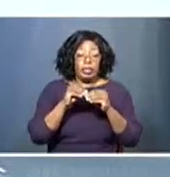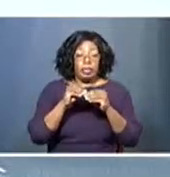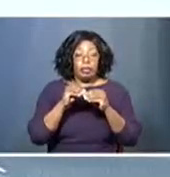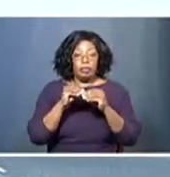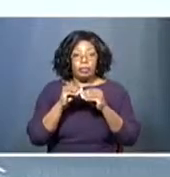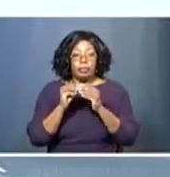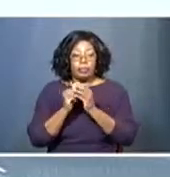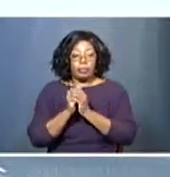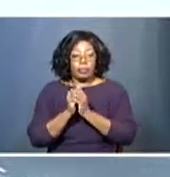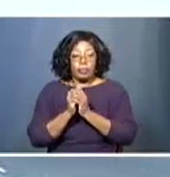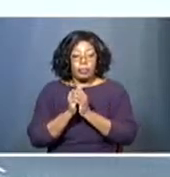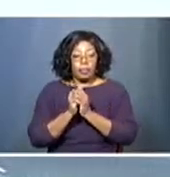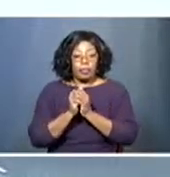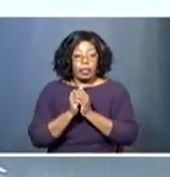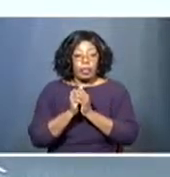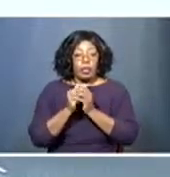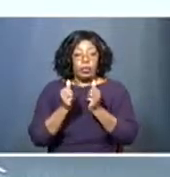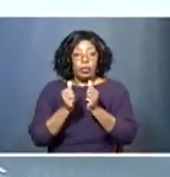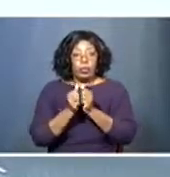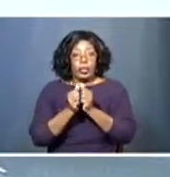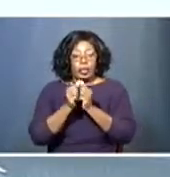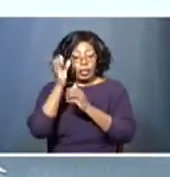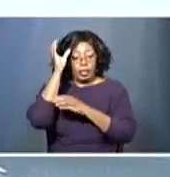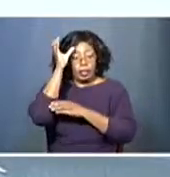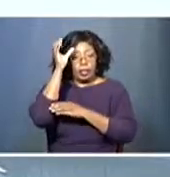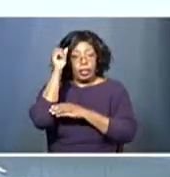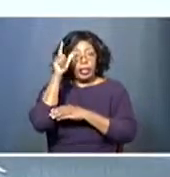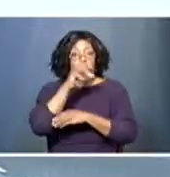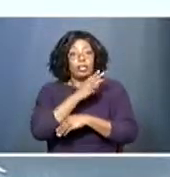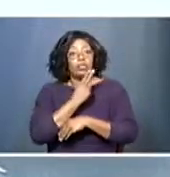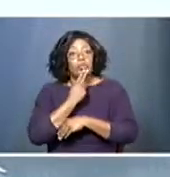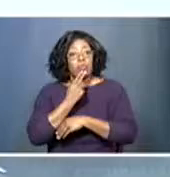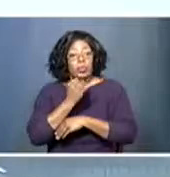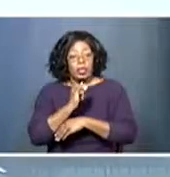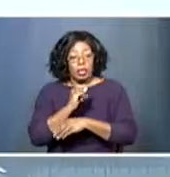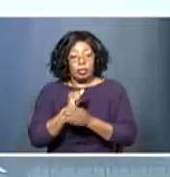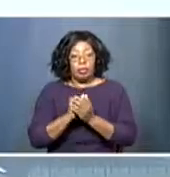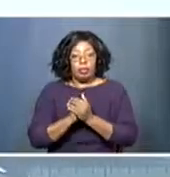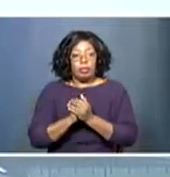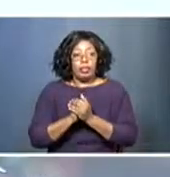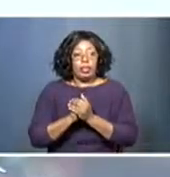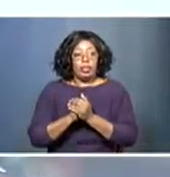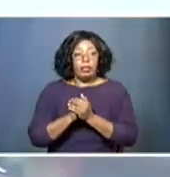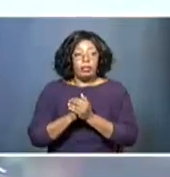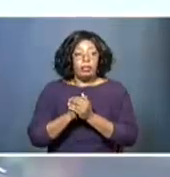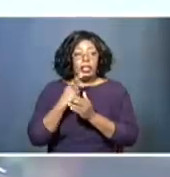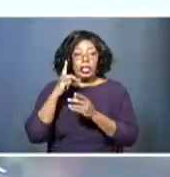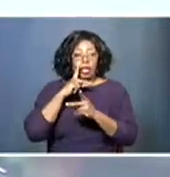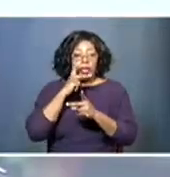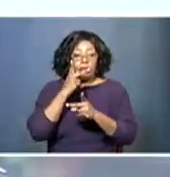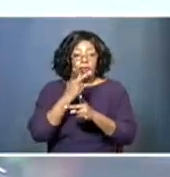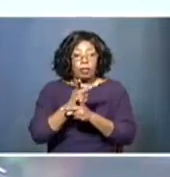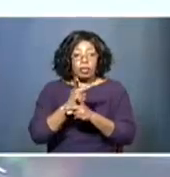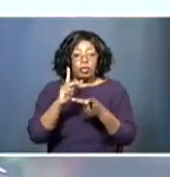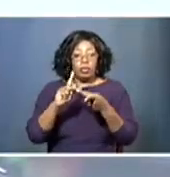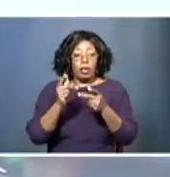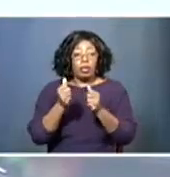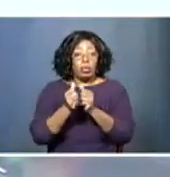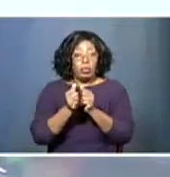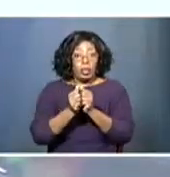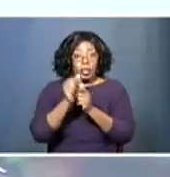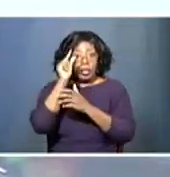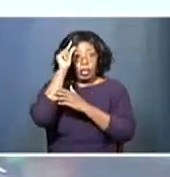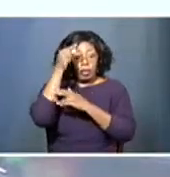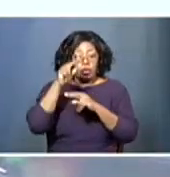Affairs Minister, the Honourable Clay Sweeting. Sweeting urged existing and aspiring farmers to partner with the government to reduce